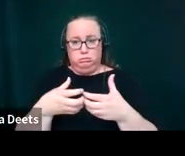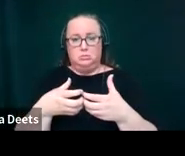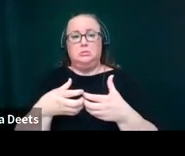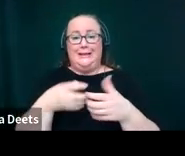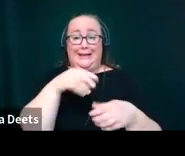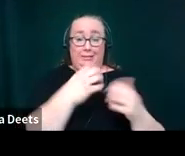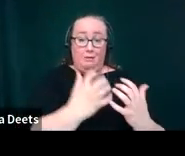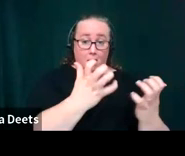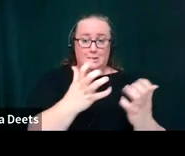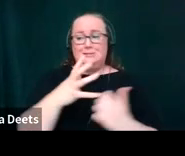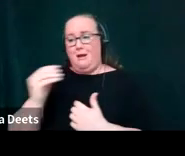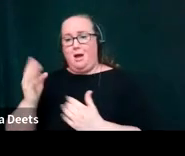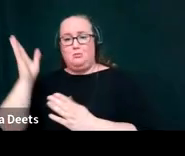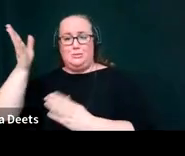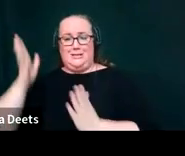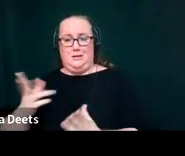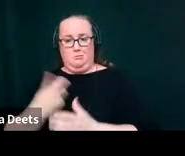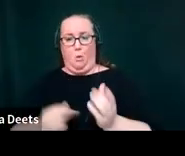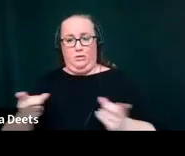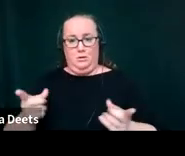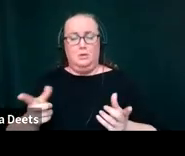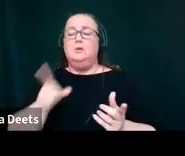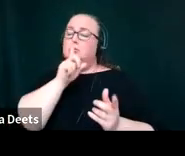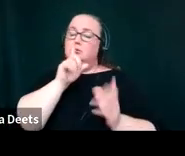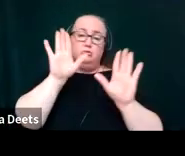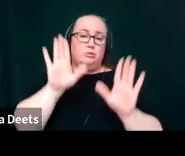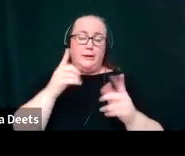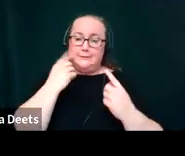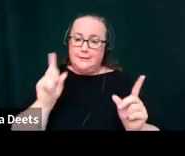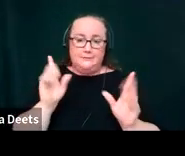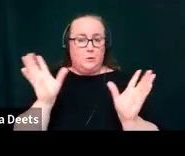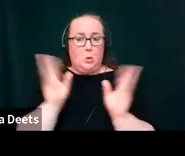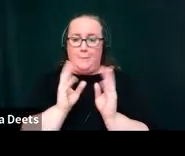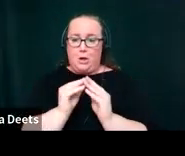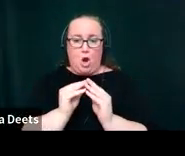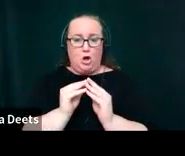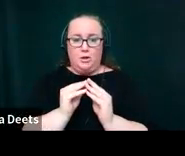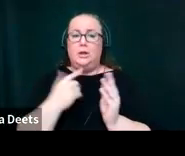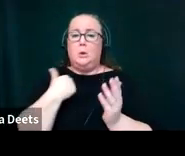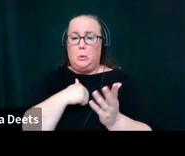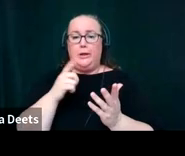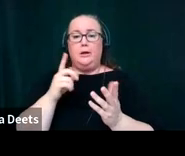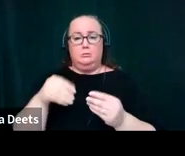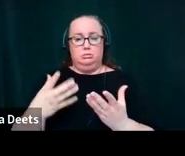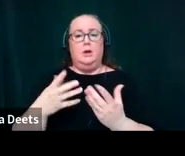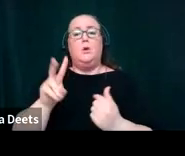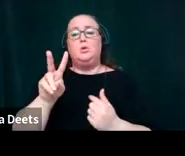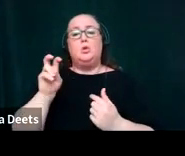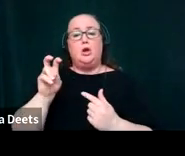and presenters. It was a very successful webinar. We were able to grant